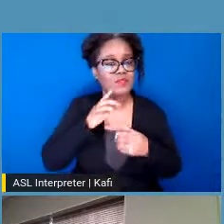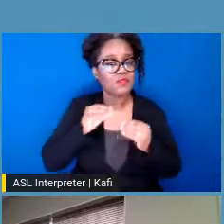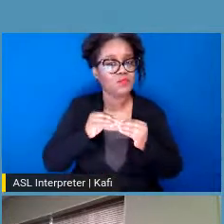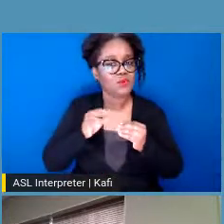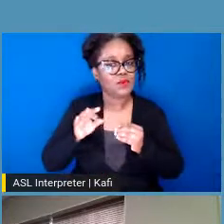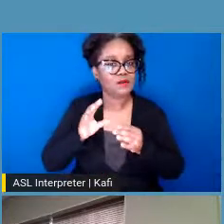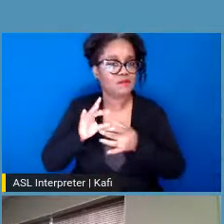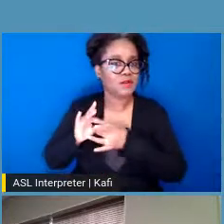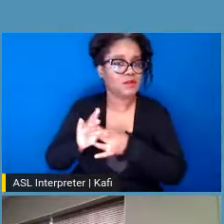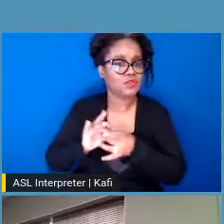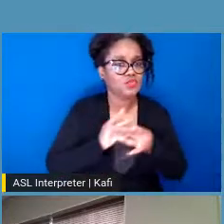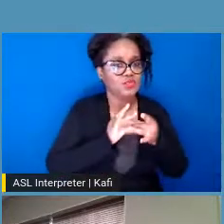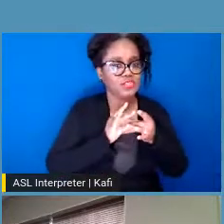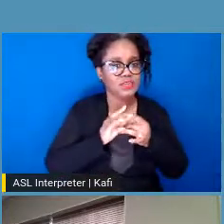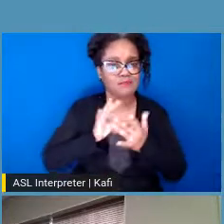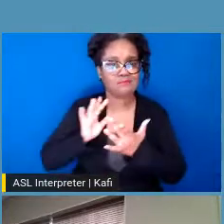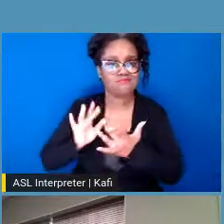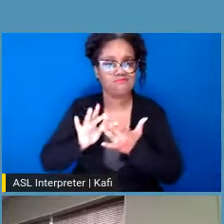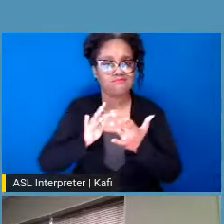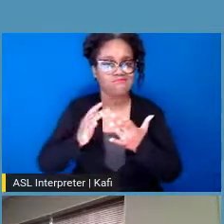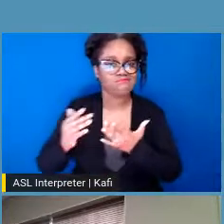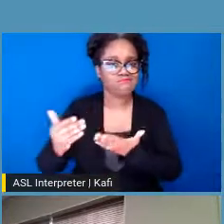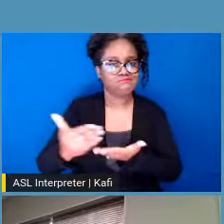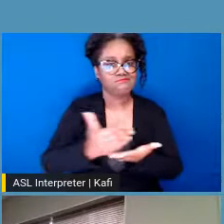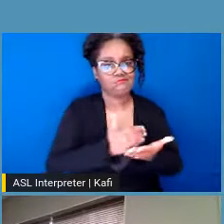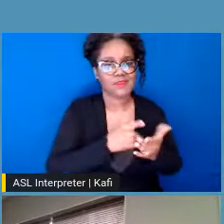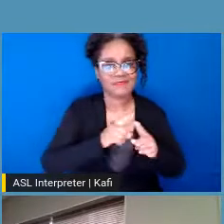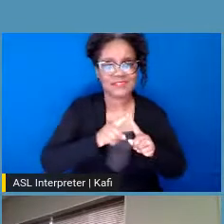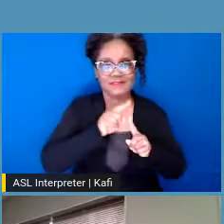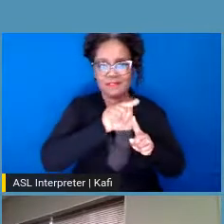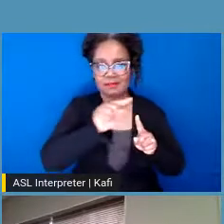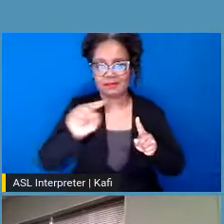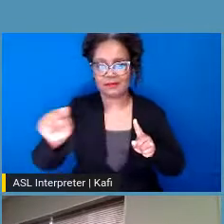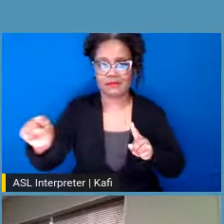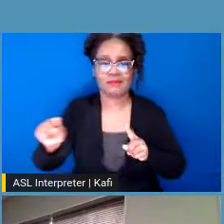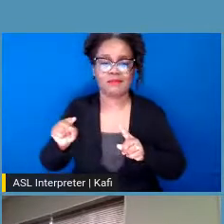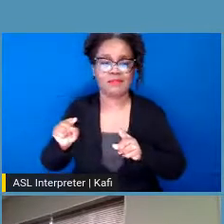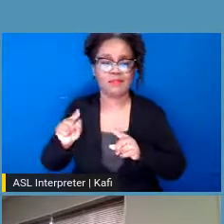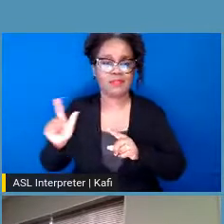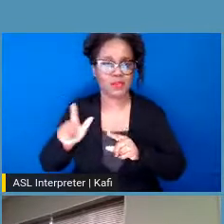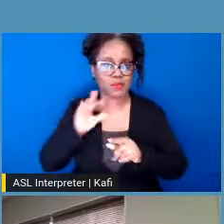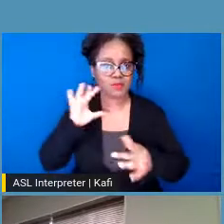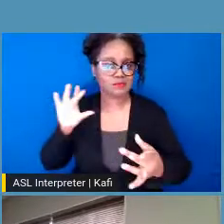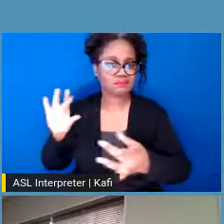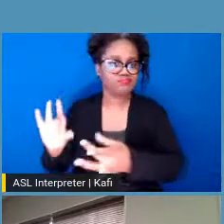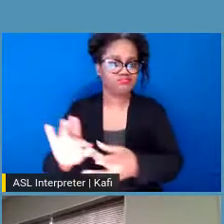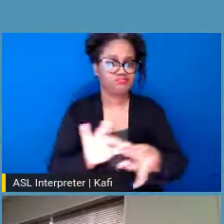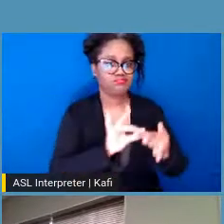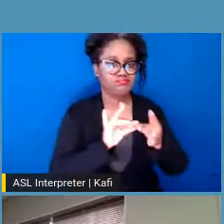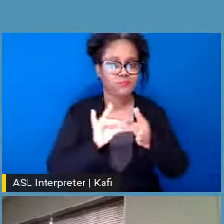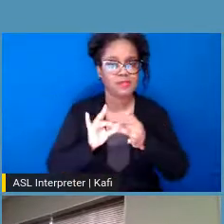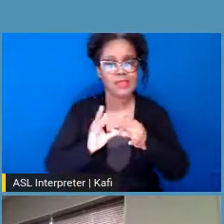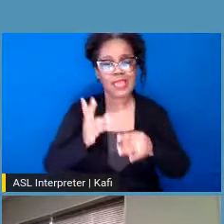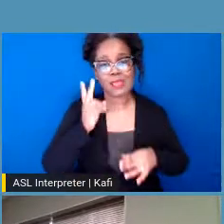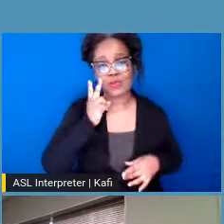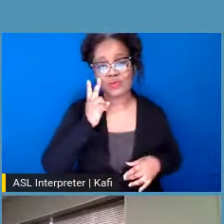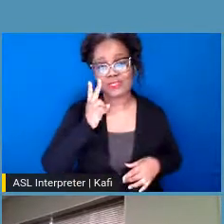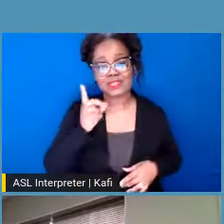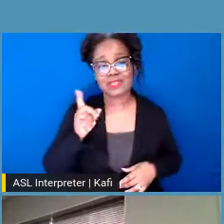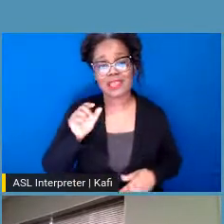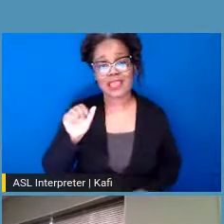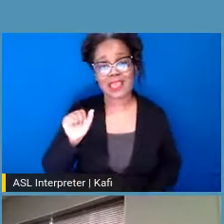So as you hopefully can see here, this is the library landing page, and you can see the Anchorage Museum,